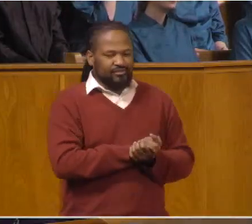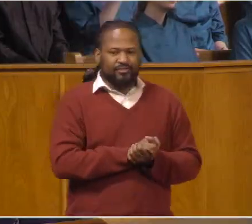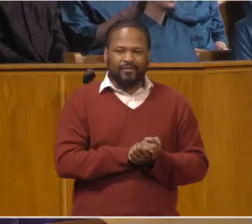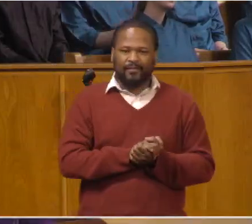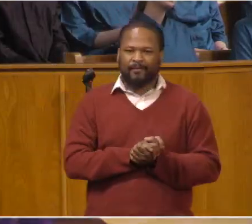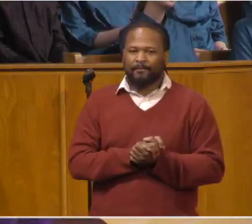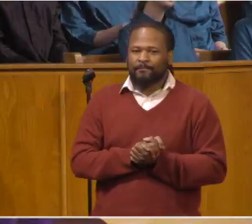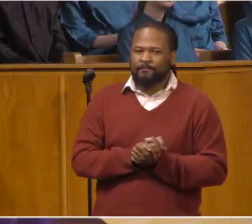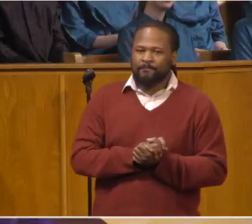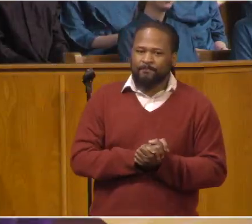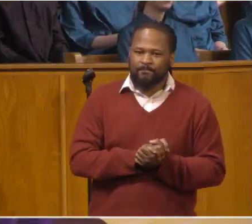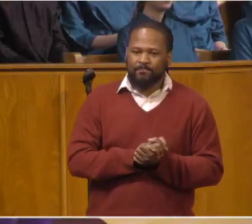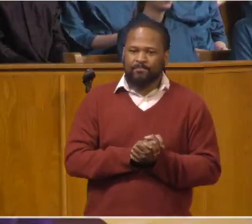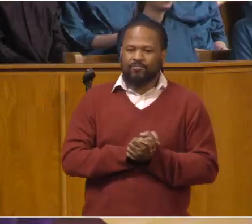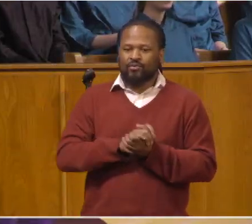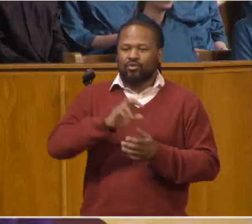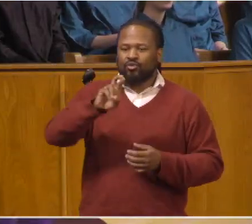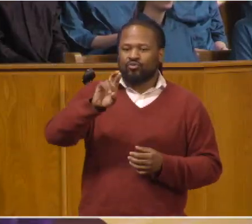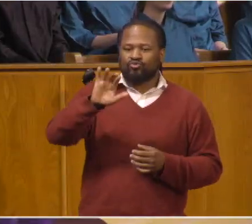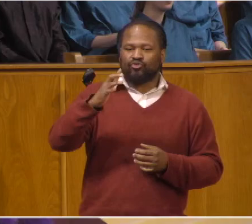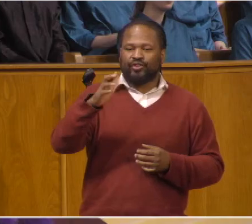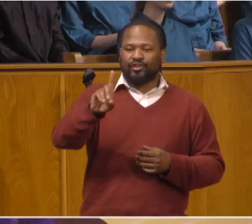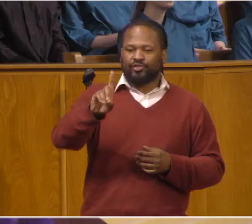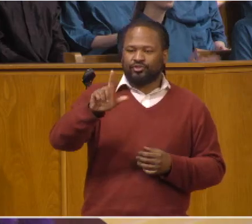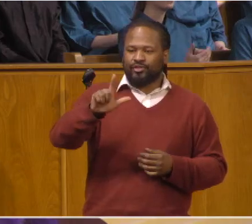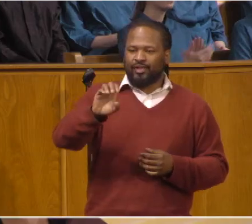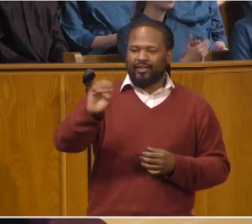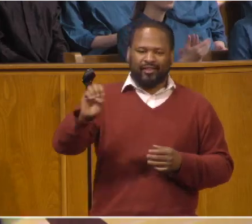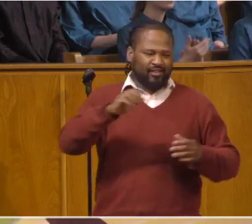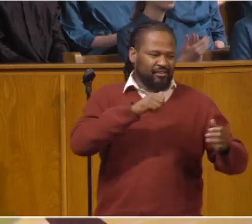And bless the Lord for Reverend Richard Lee.